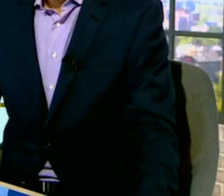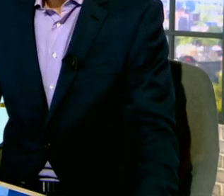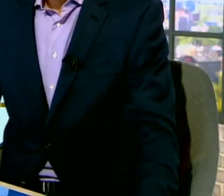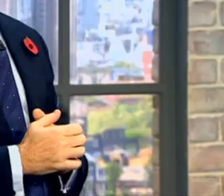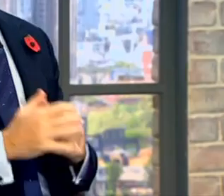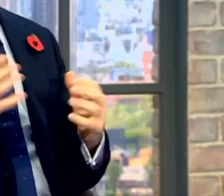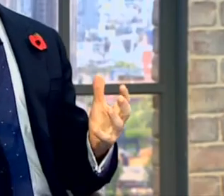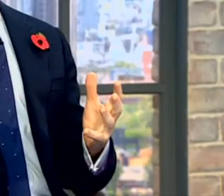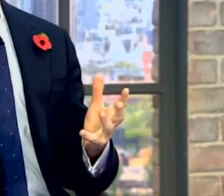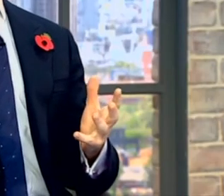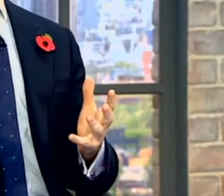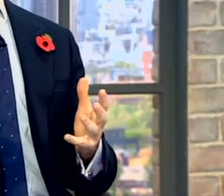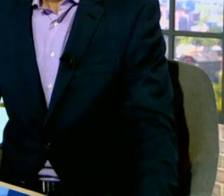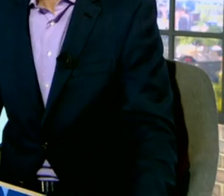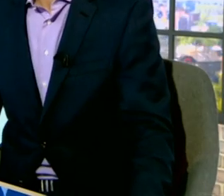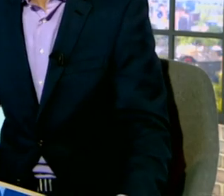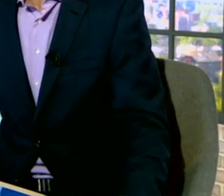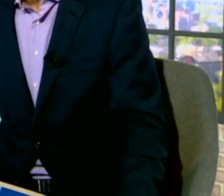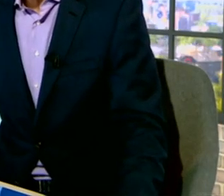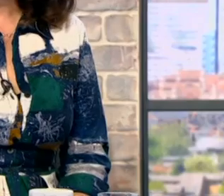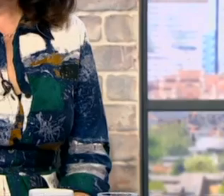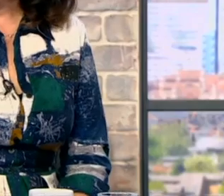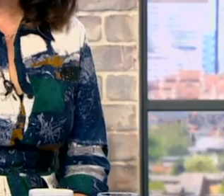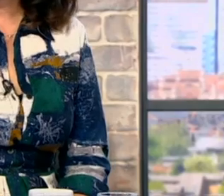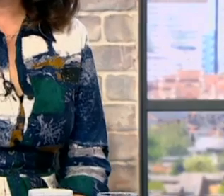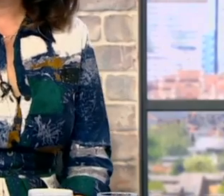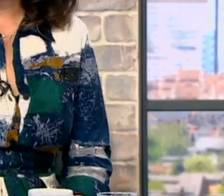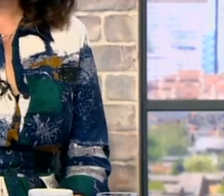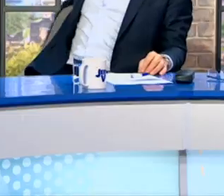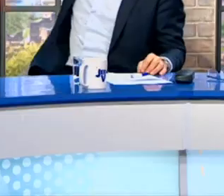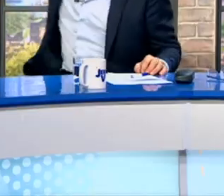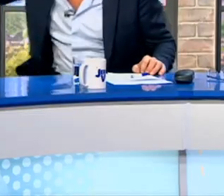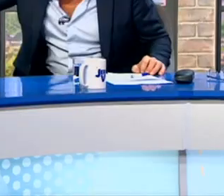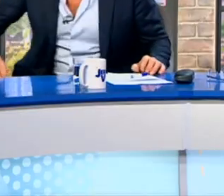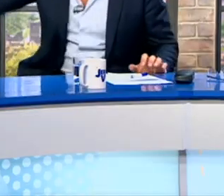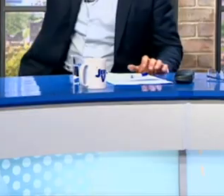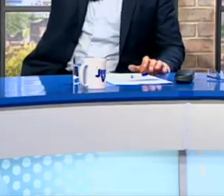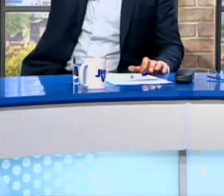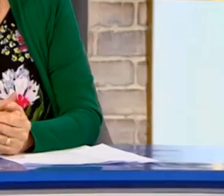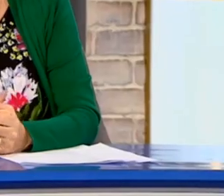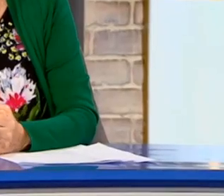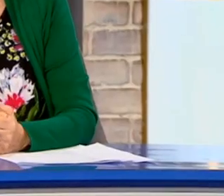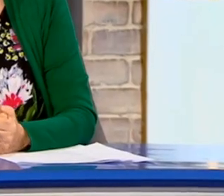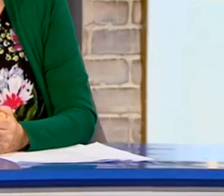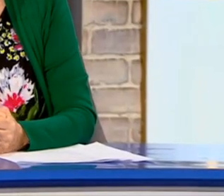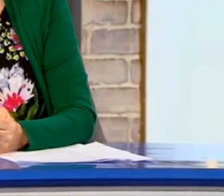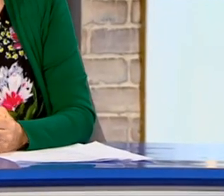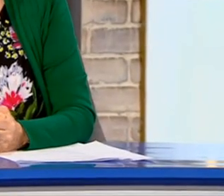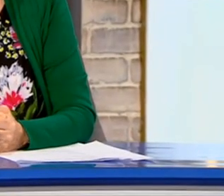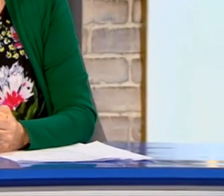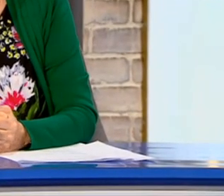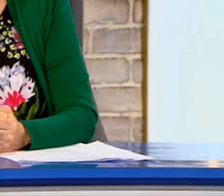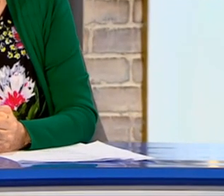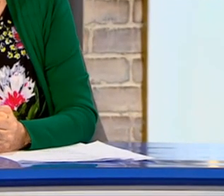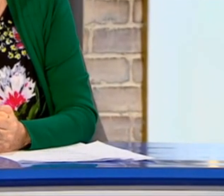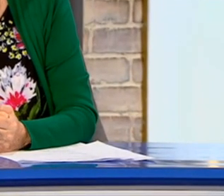Join in the fun. It's called entertainment for a reason. Join in the debate. I smashed my kids' iPads. God! Oh, sorry. Your age group